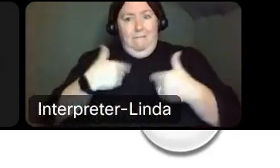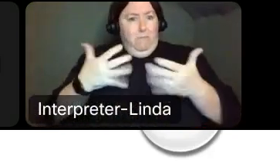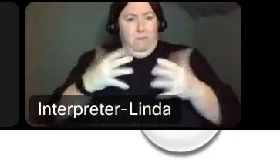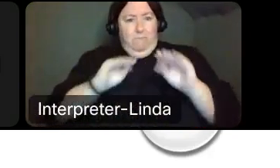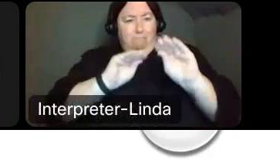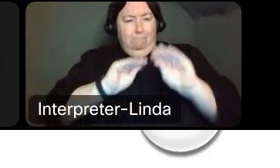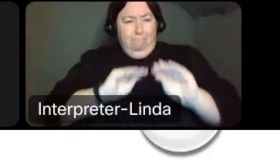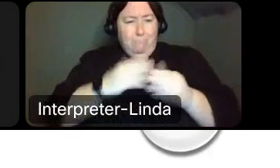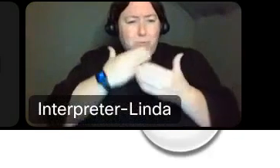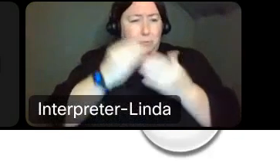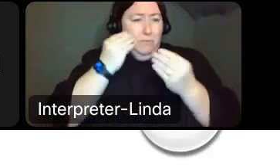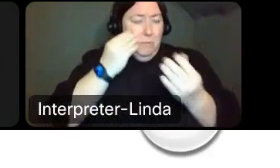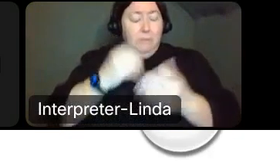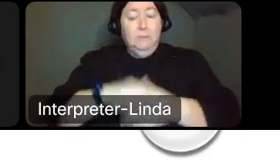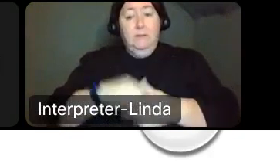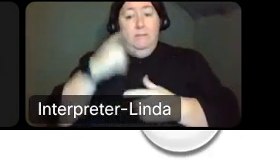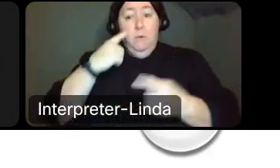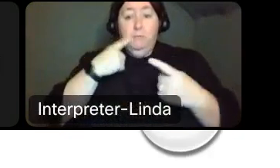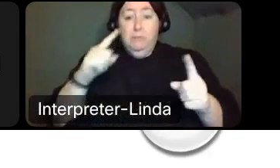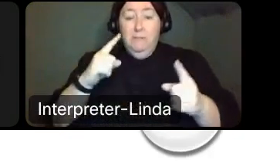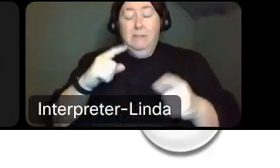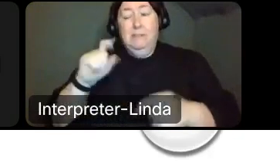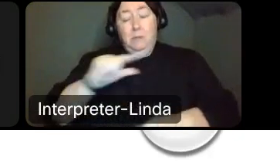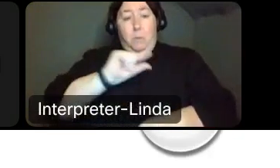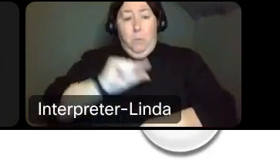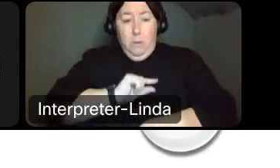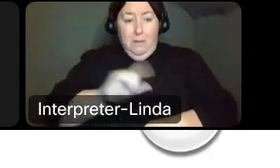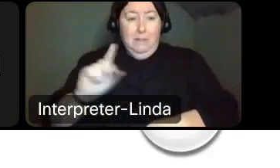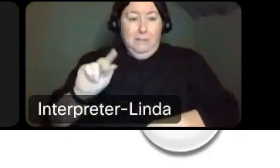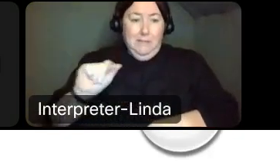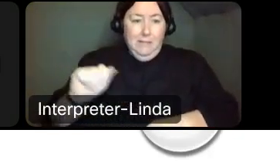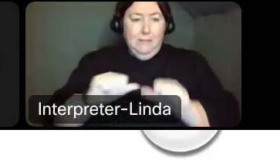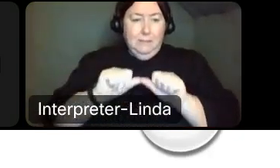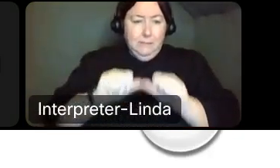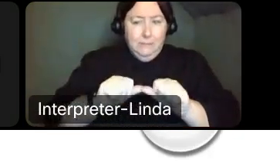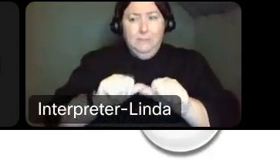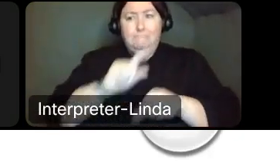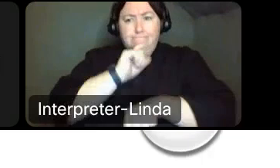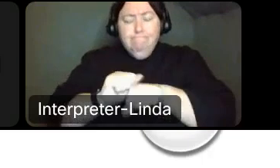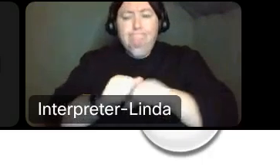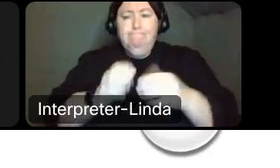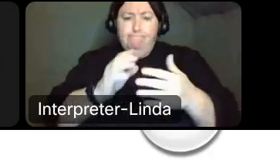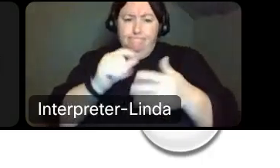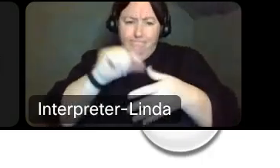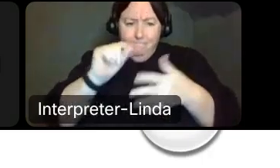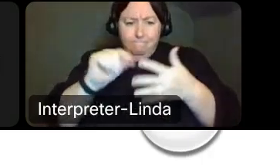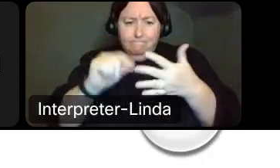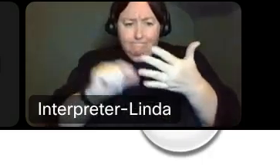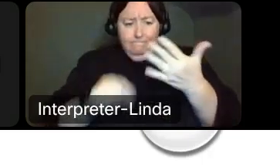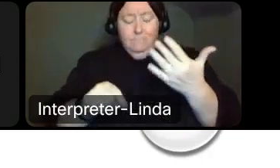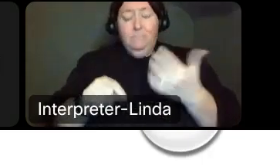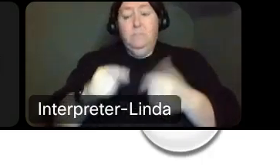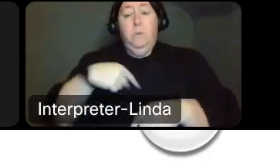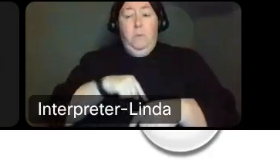so to achieve these goals, we need to rely on quality data that is consistent and complete. We've moved to this online